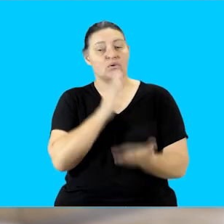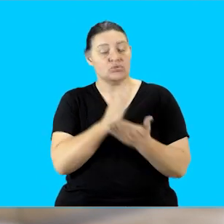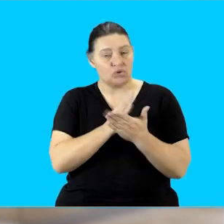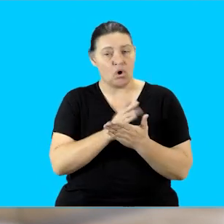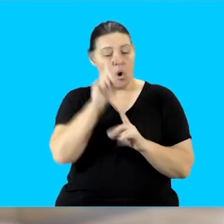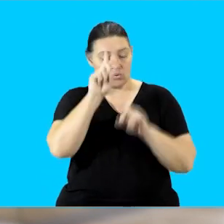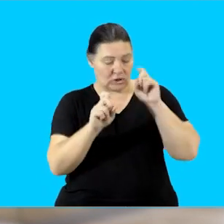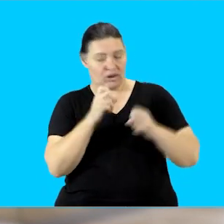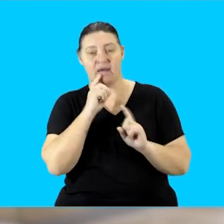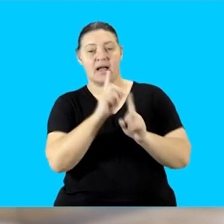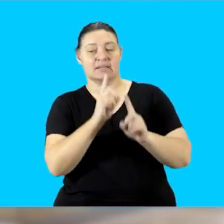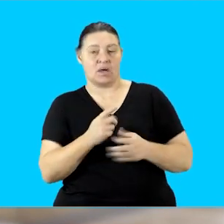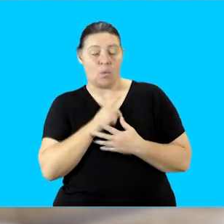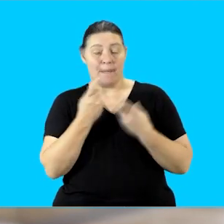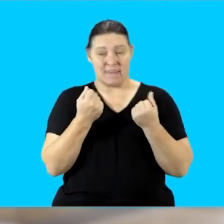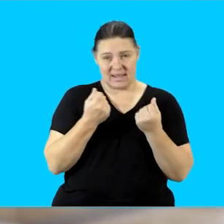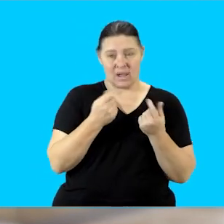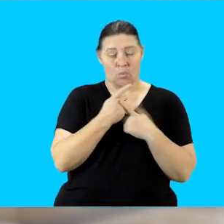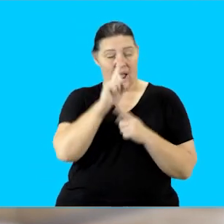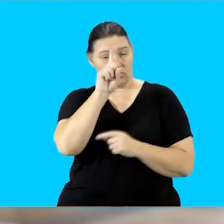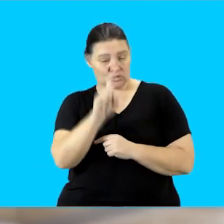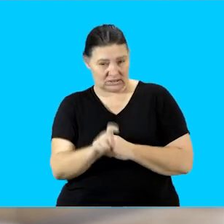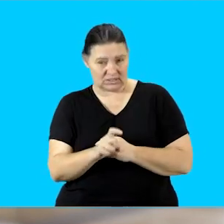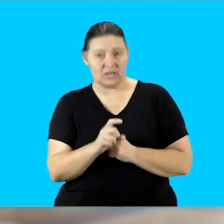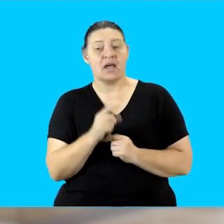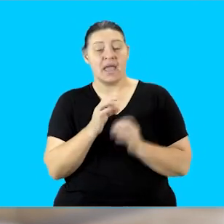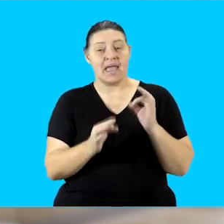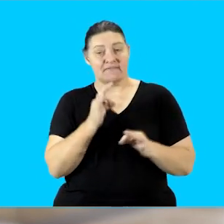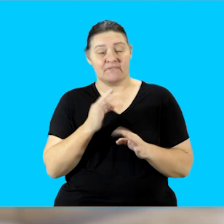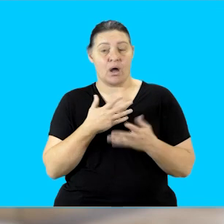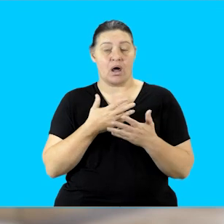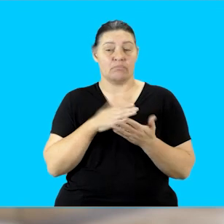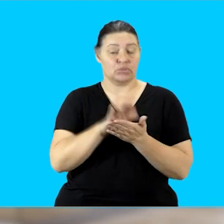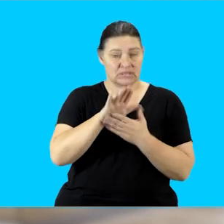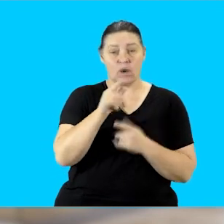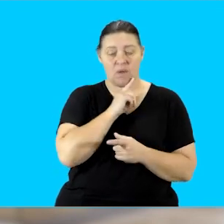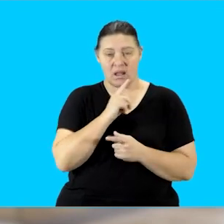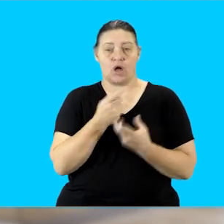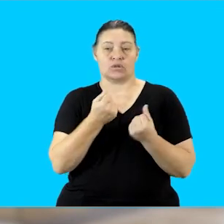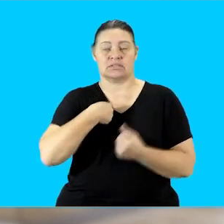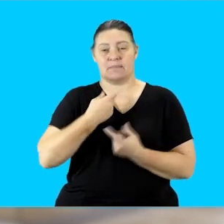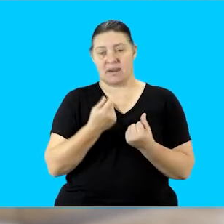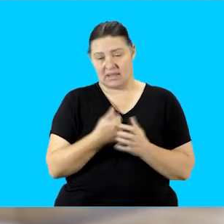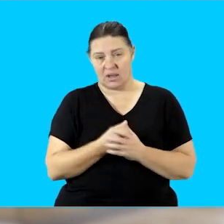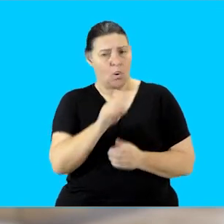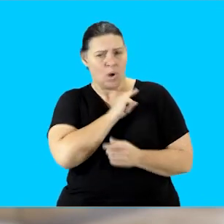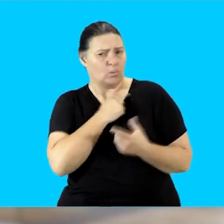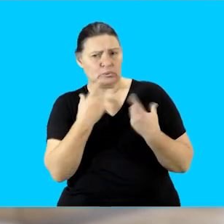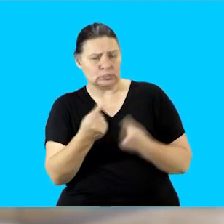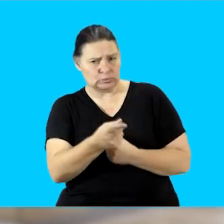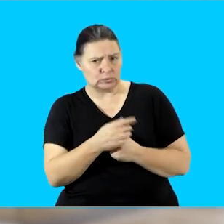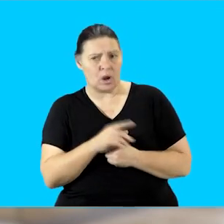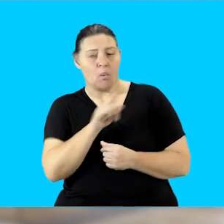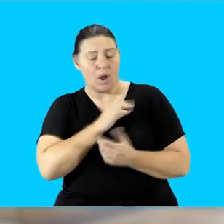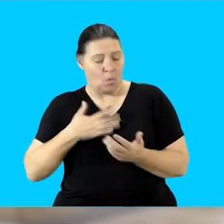making sure that we do those questionnaires. It's money, because that questionnaire, if we print the paper, it's going to cost us money. Why are we